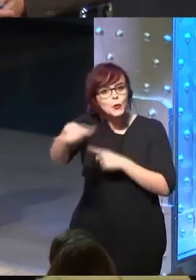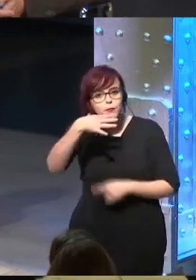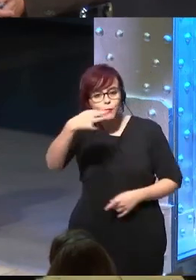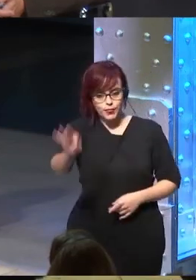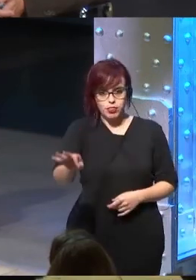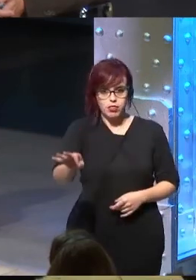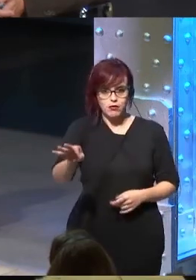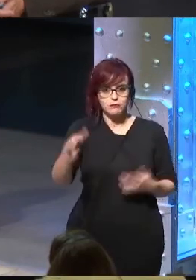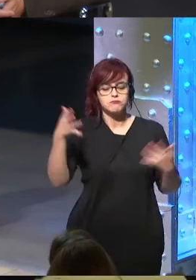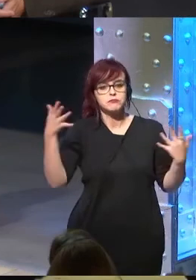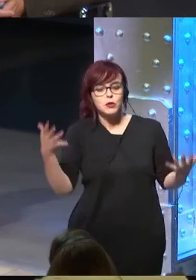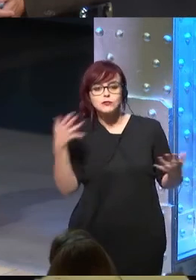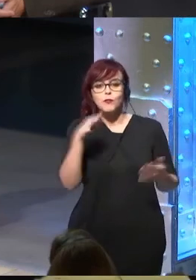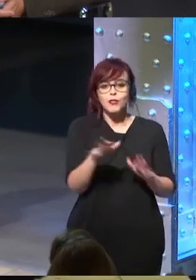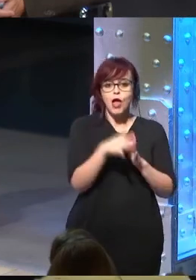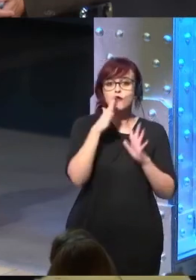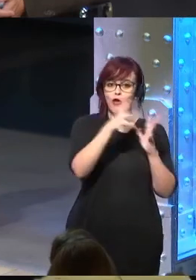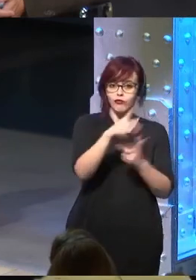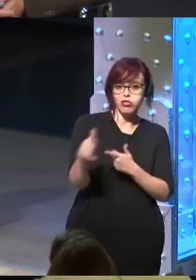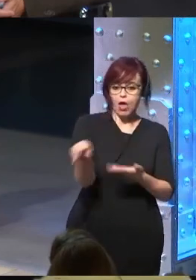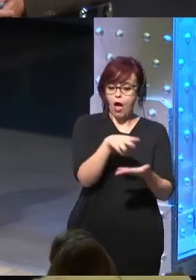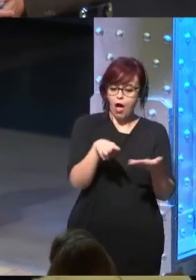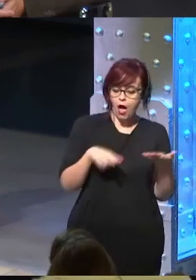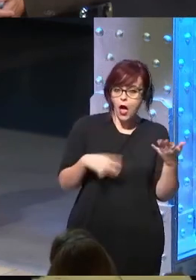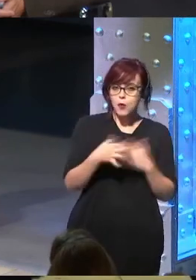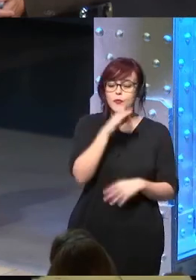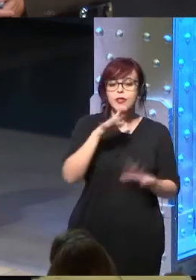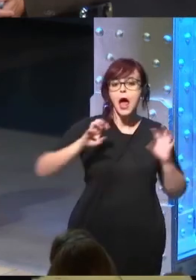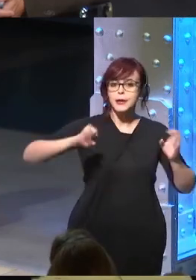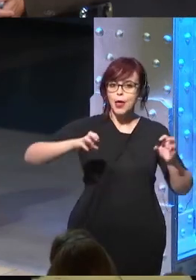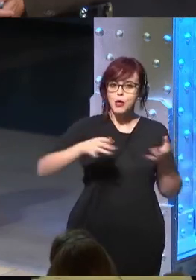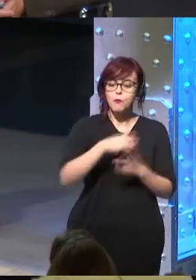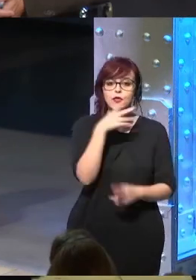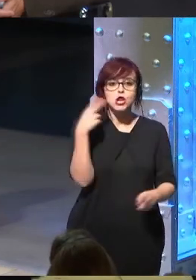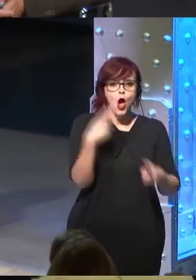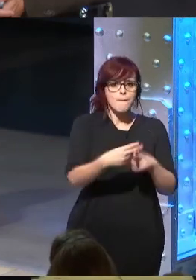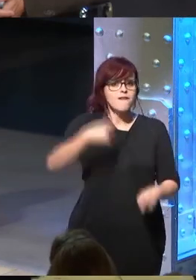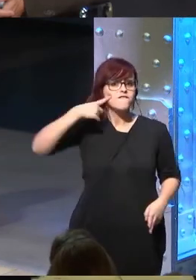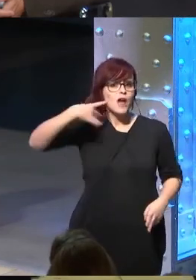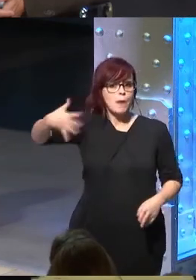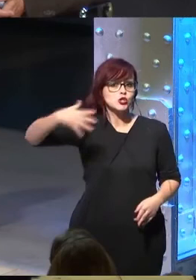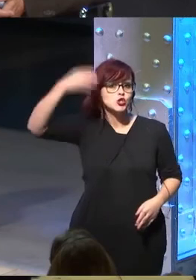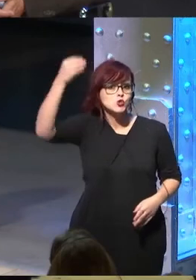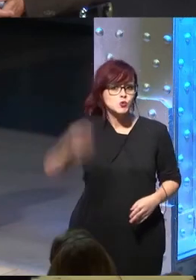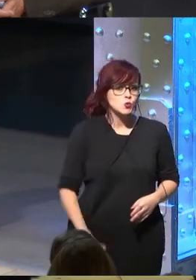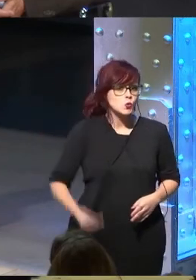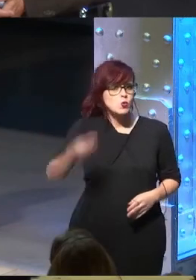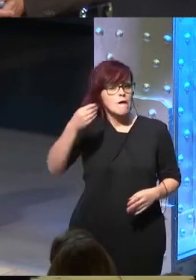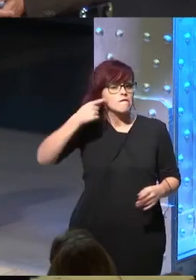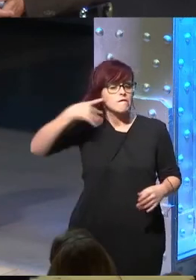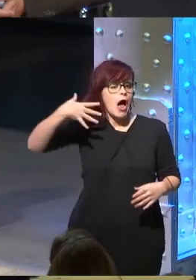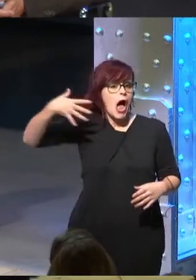read the news on the radio. It can be the most famous name in Britain and be